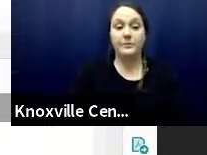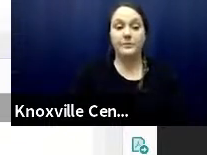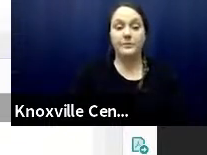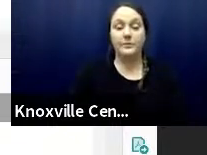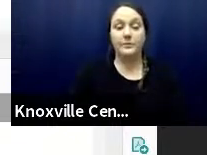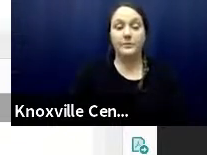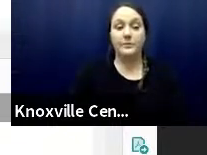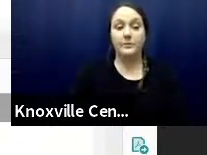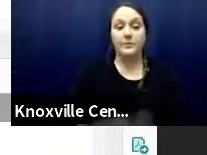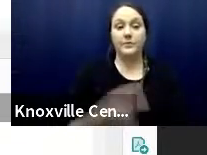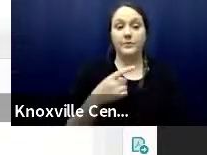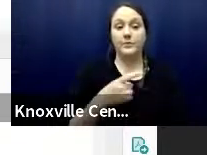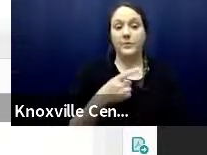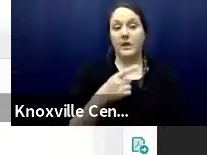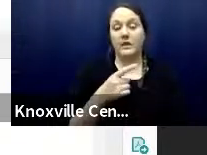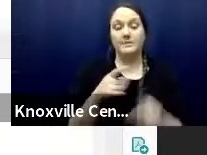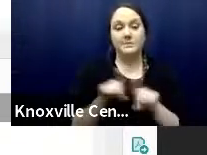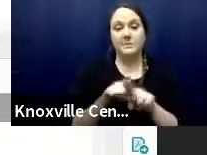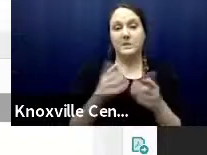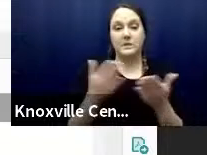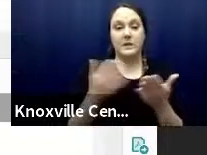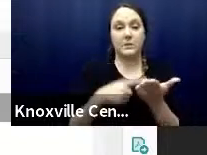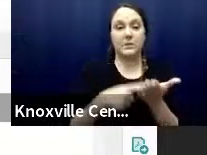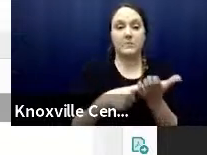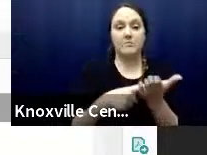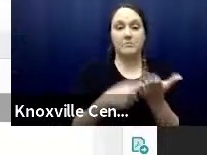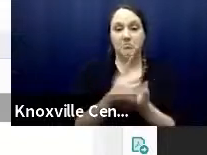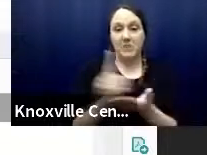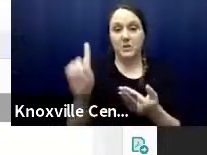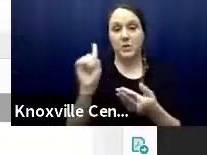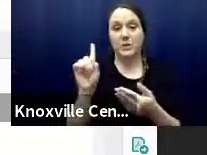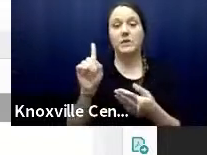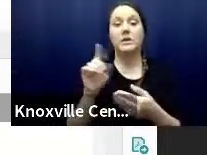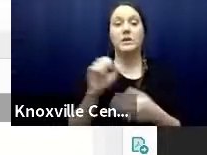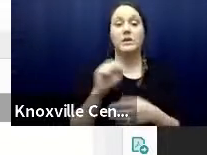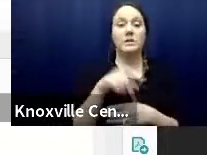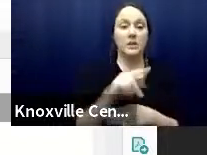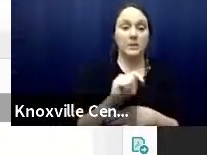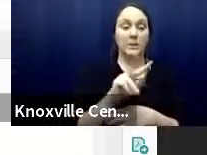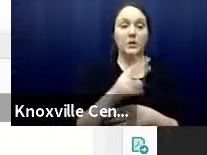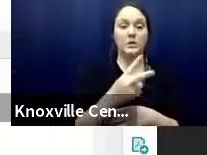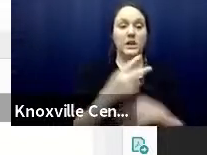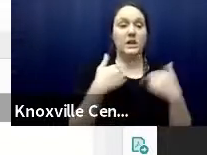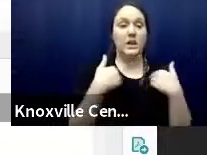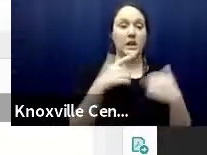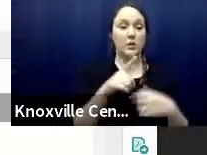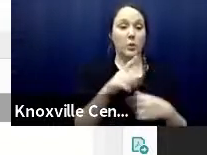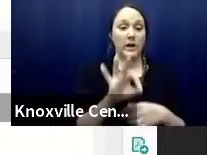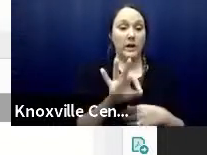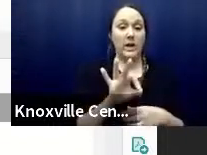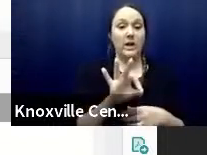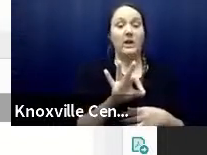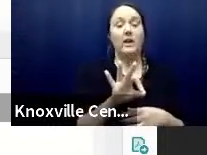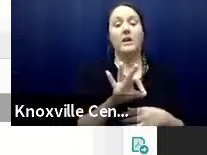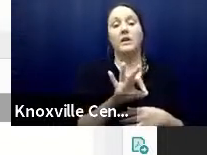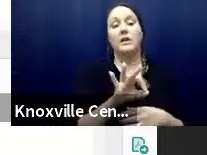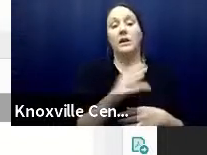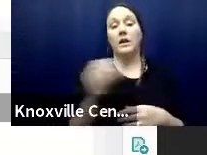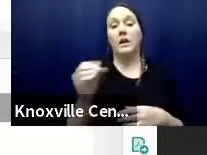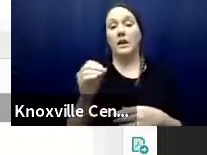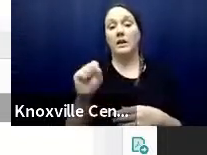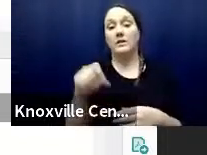And this is basically, the same thing that we discussed last week. September the 2nd, we had 29, and on the